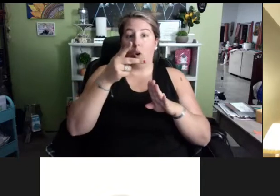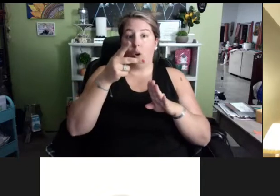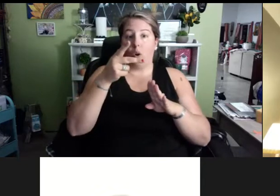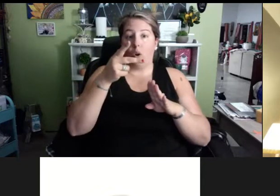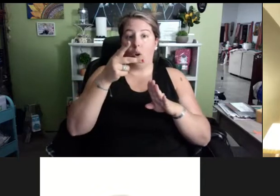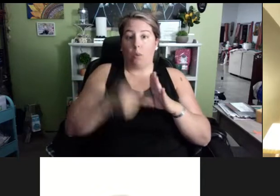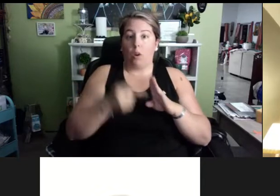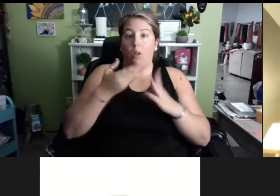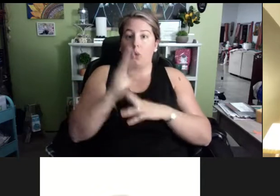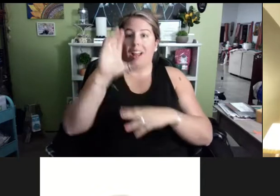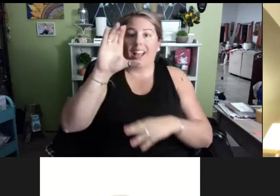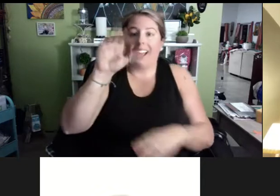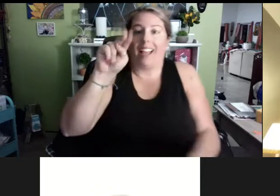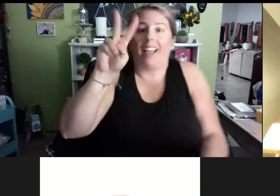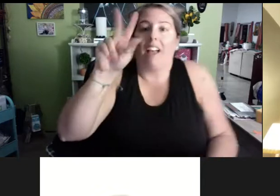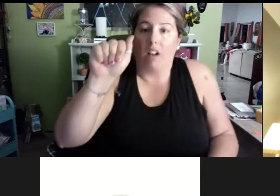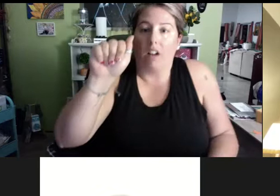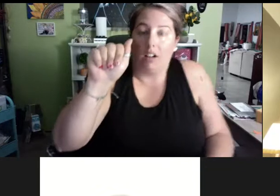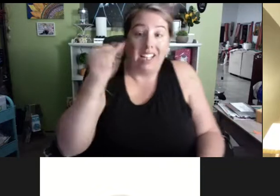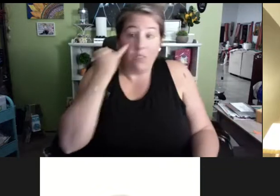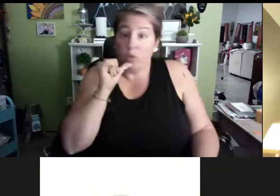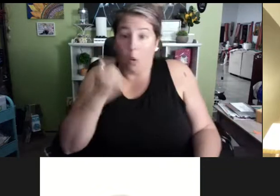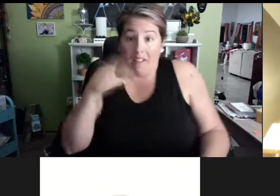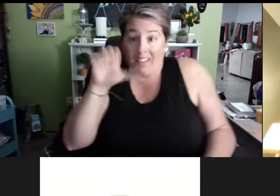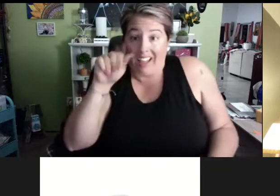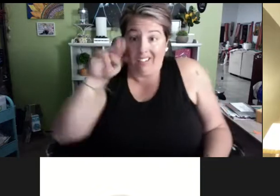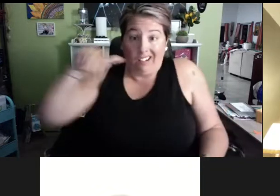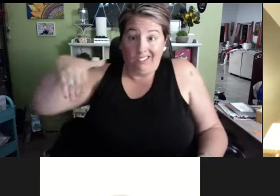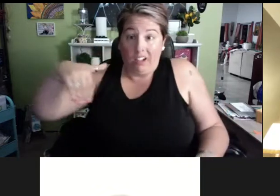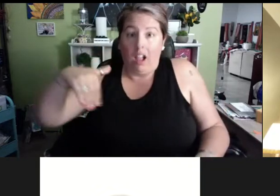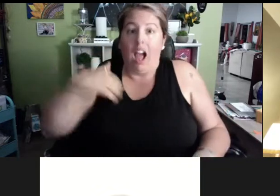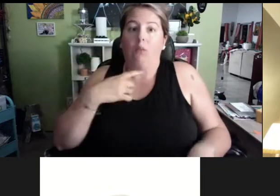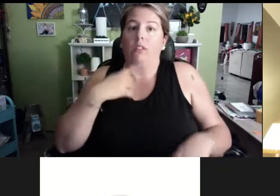have Canva, I would suggest downloading it or